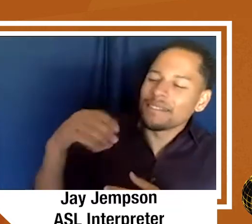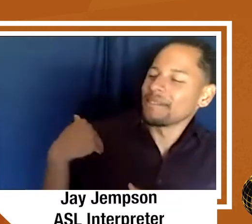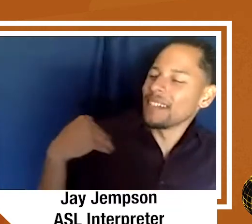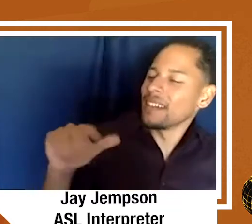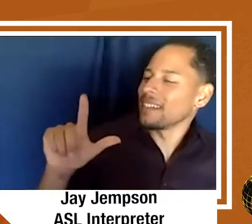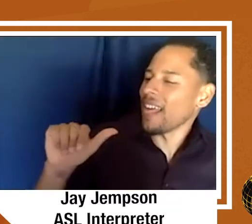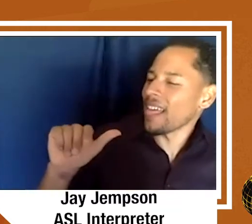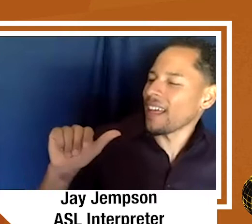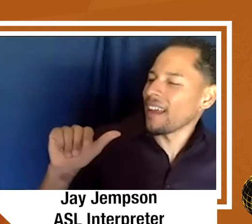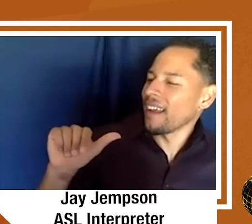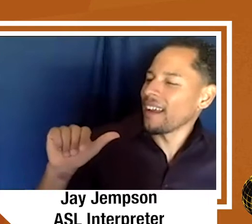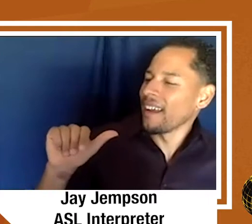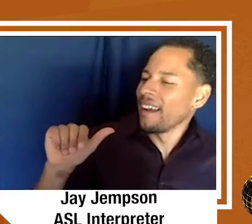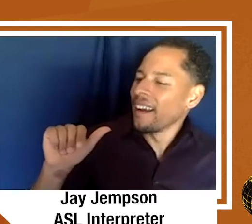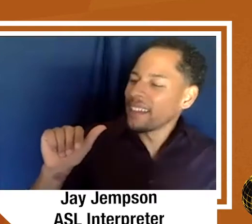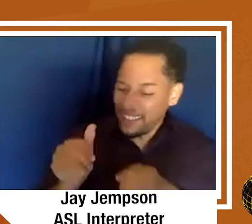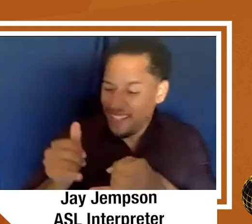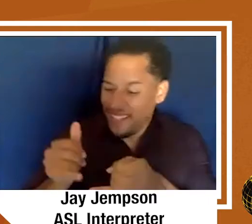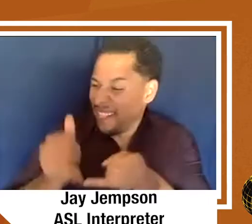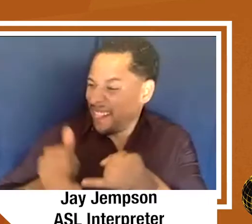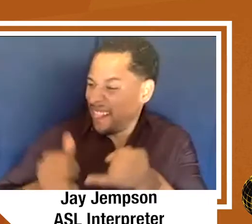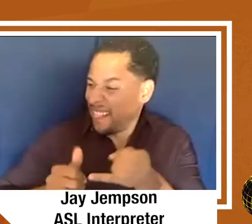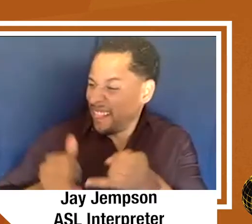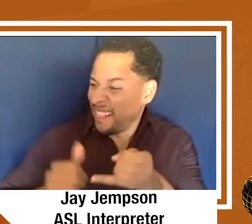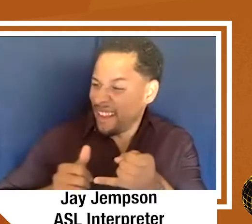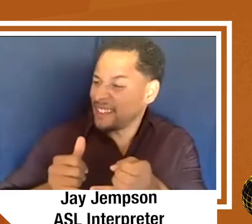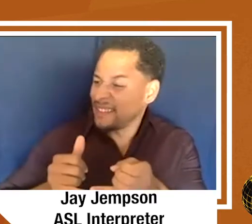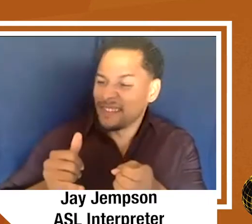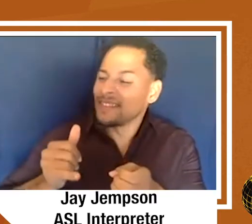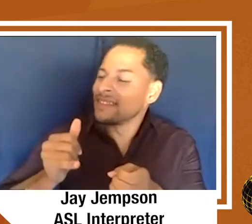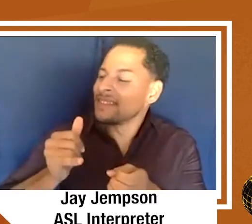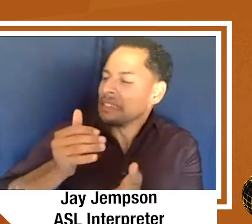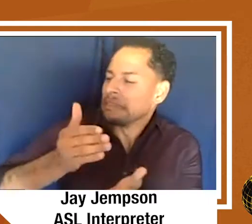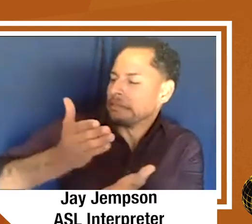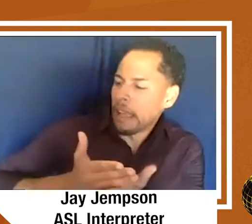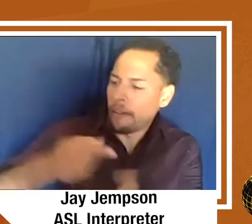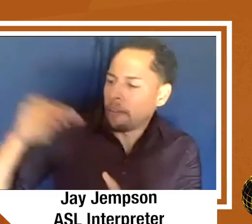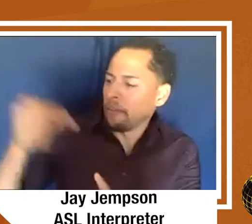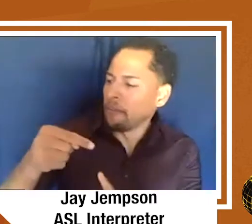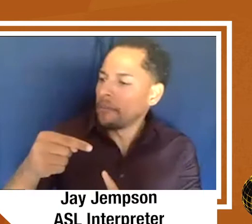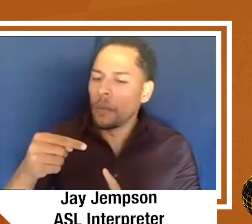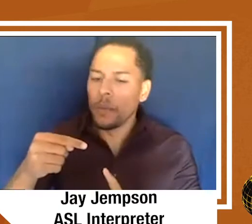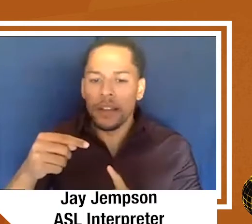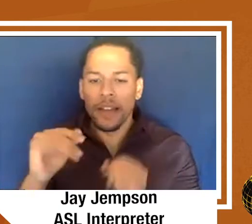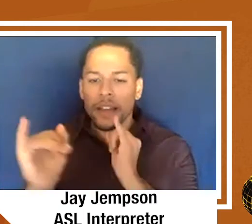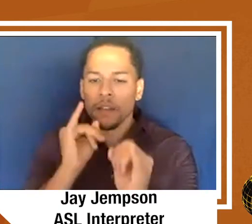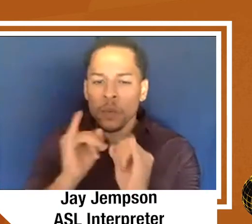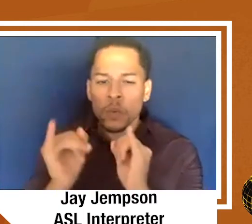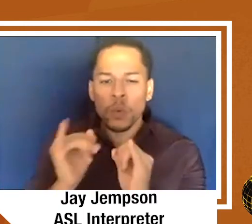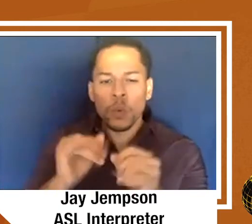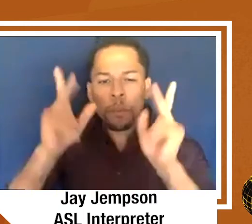we interviewed the last stop before the COVID hit. We had interviewed Charmaine